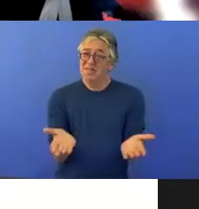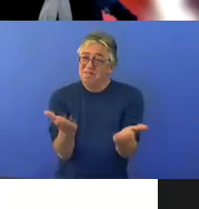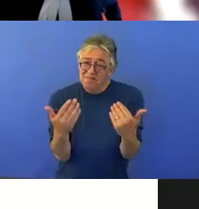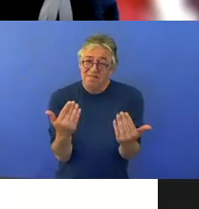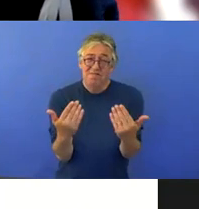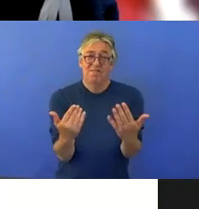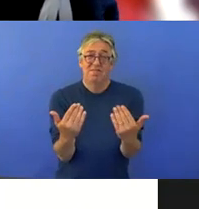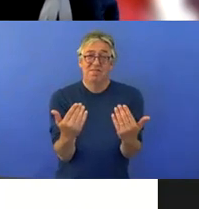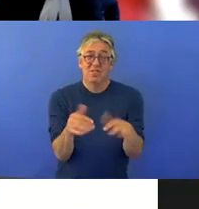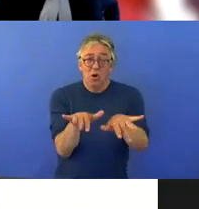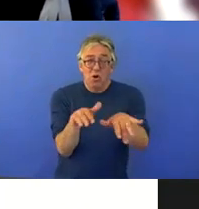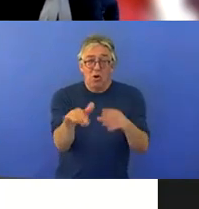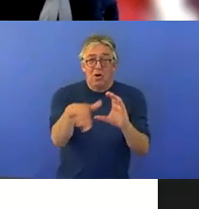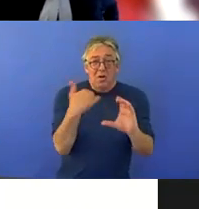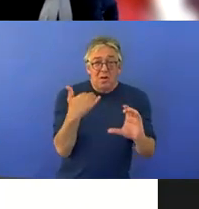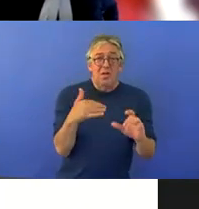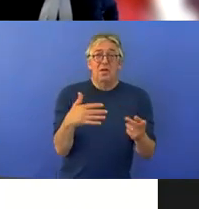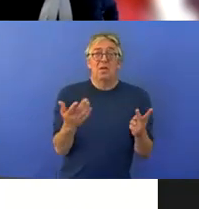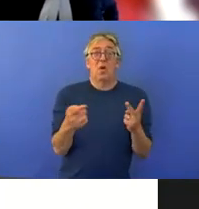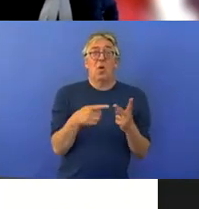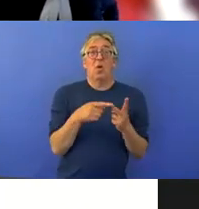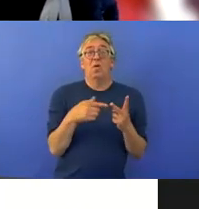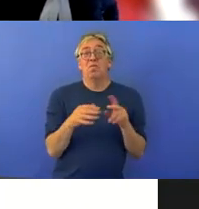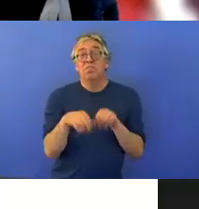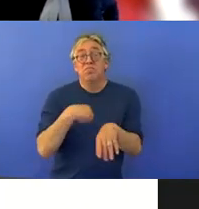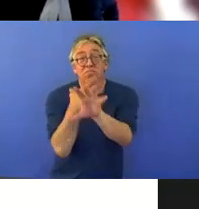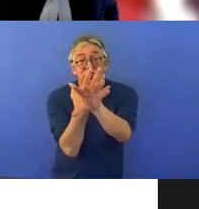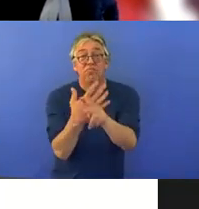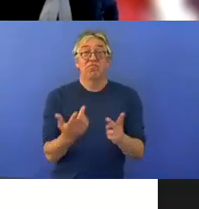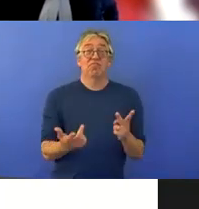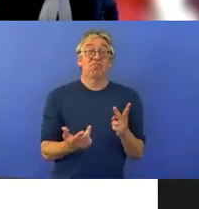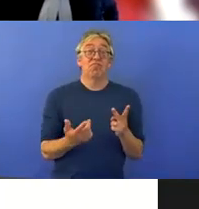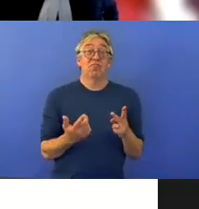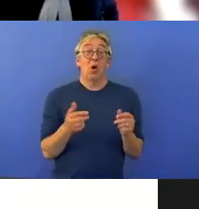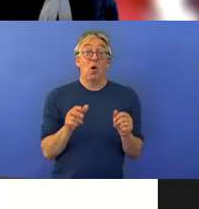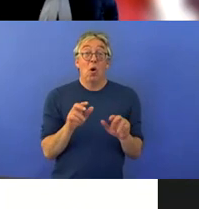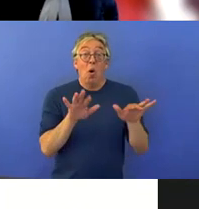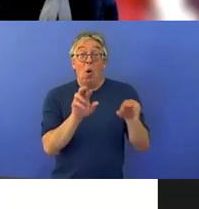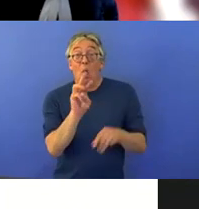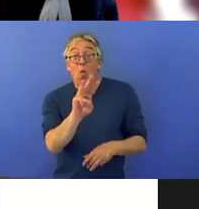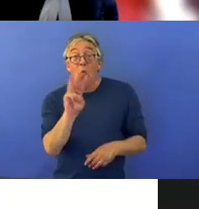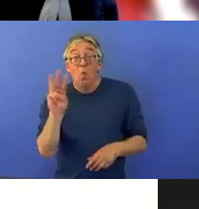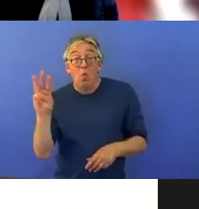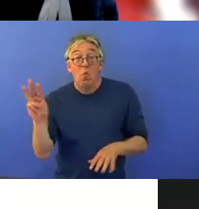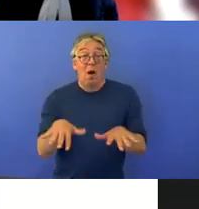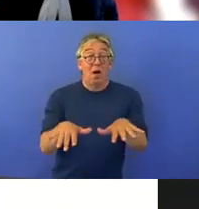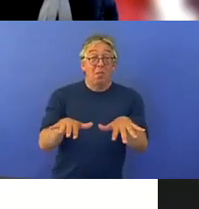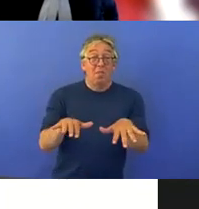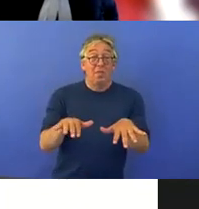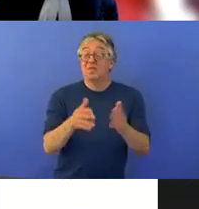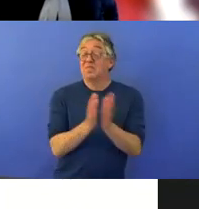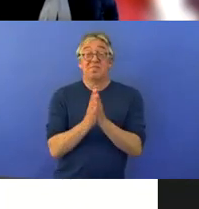the website of the committee, we open to the opinions and contribution of